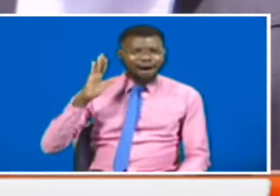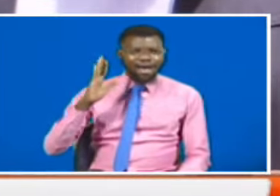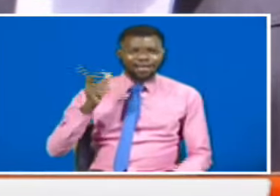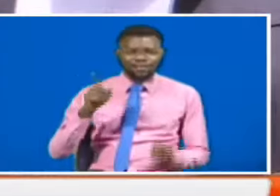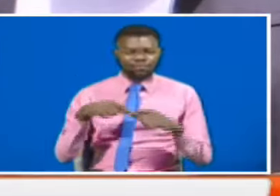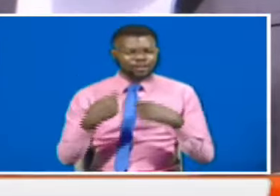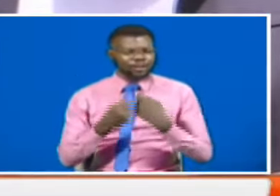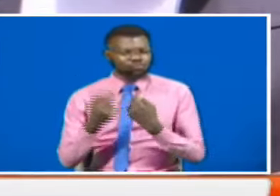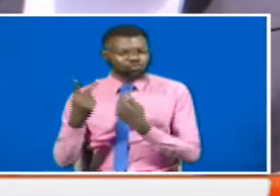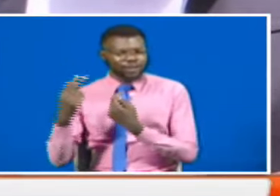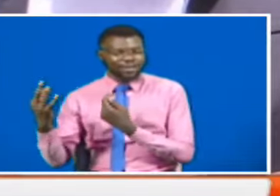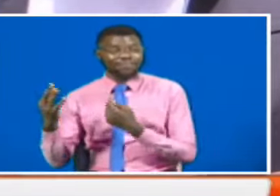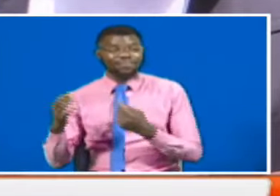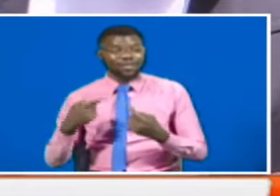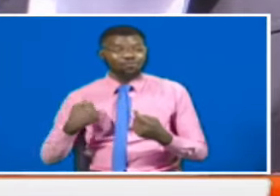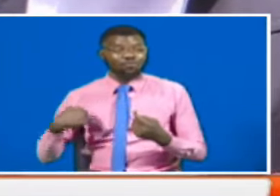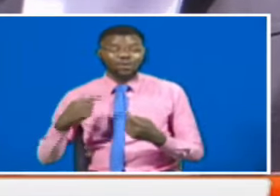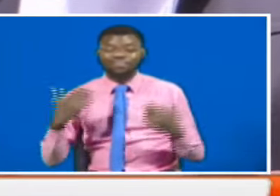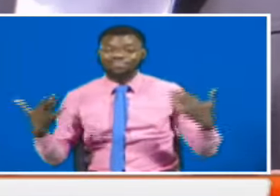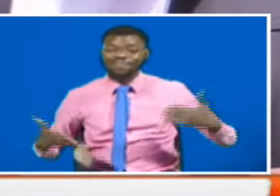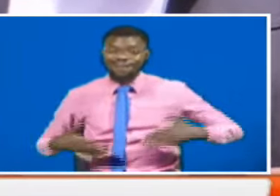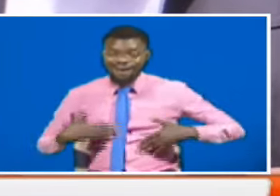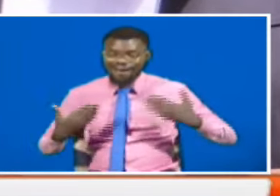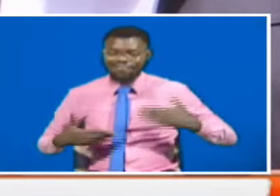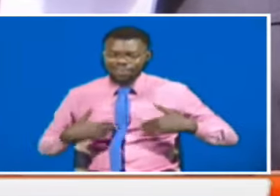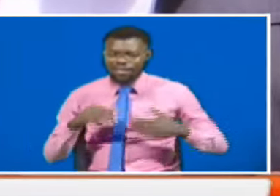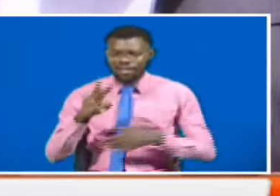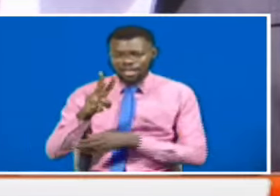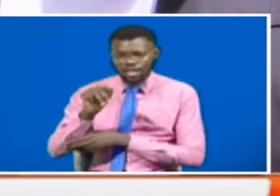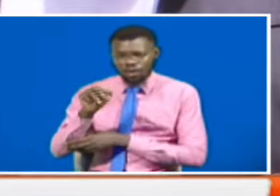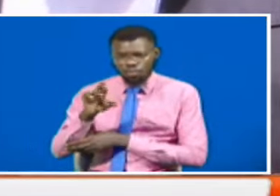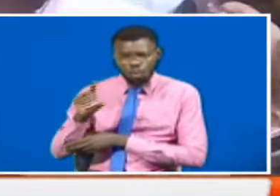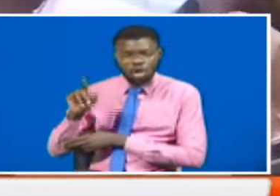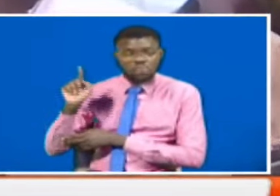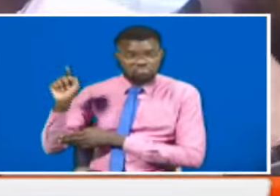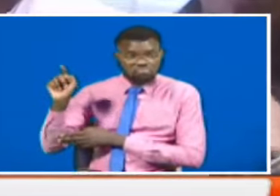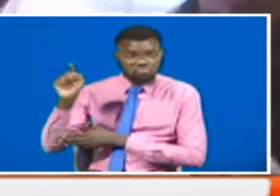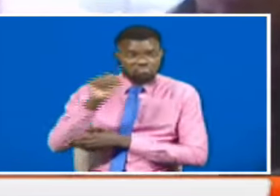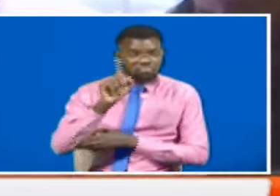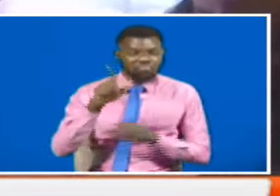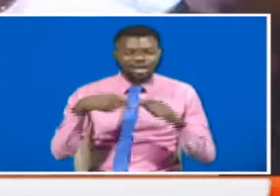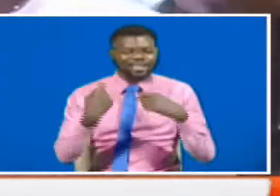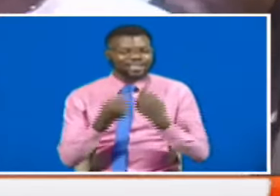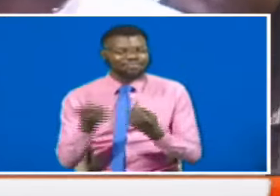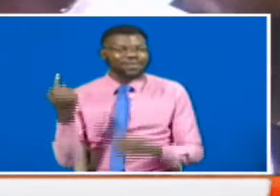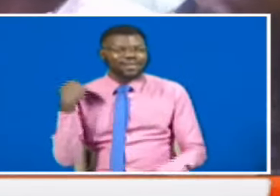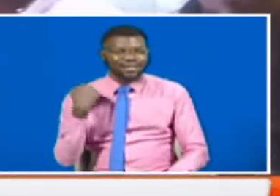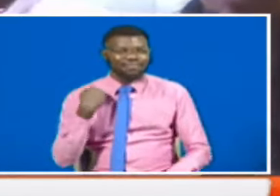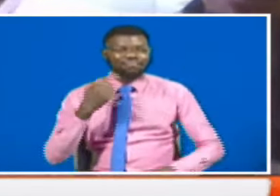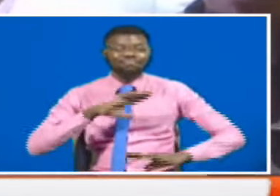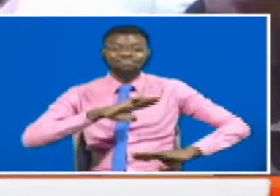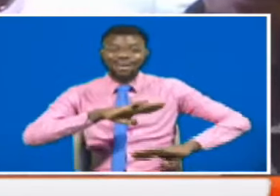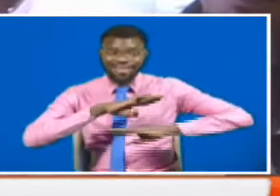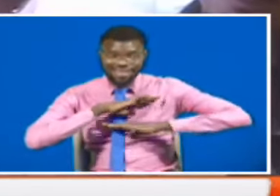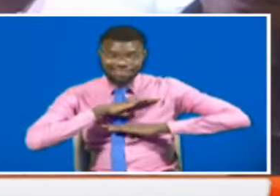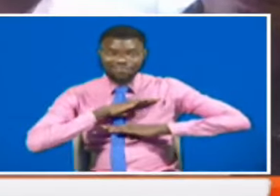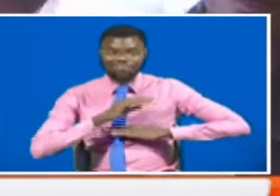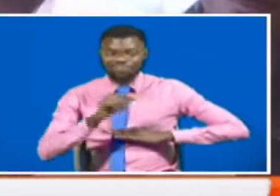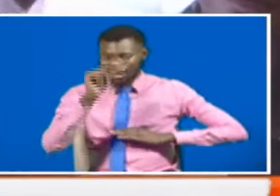because actually almost all the awards had a good number of teams. We are here to launch the governor's